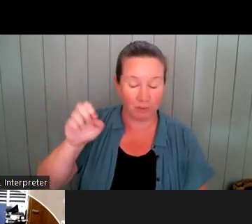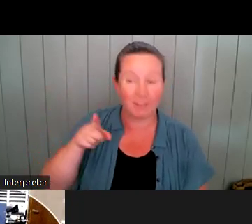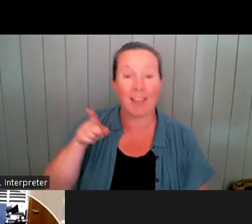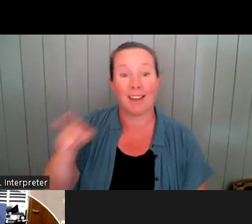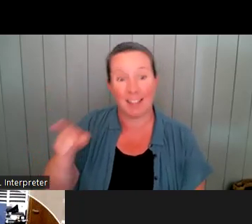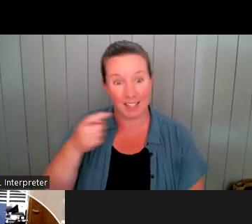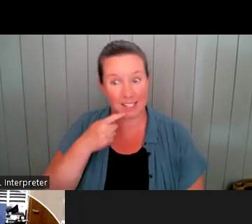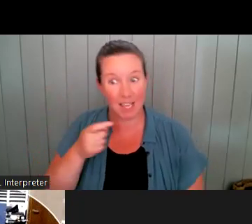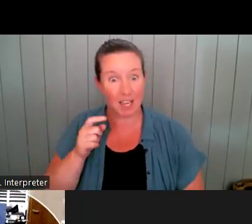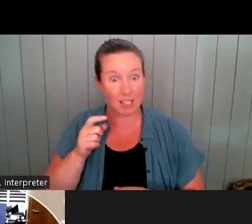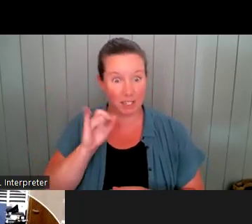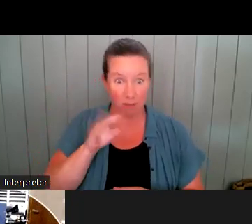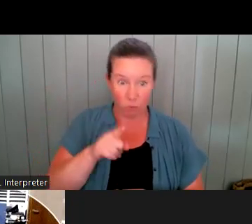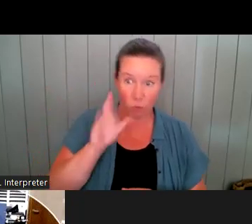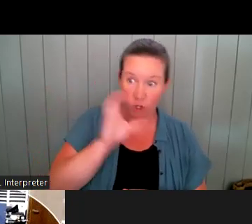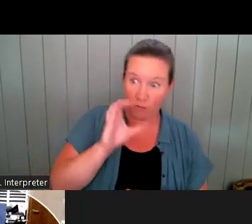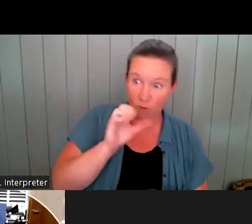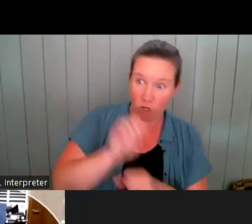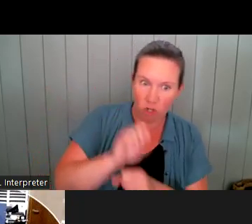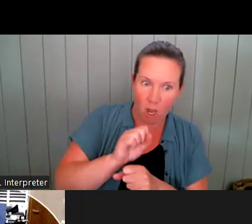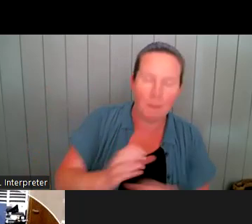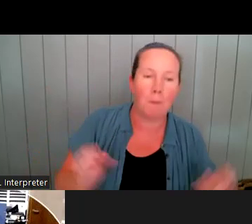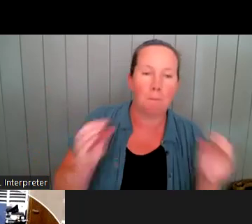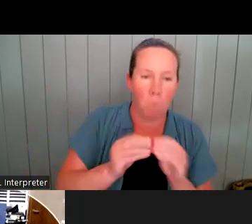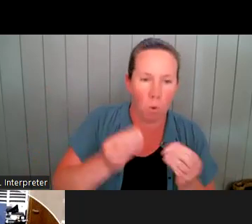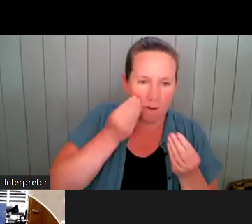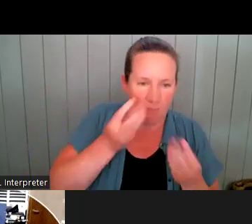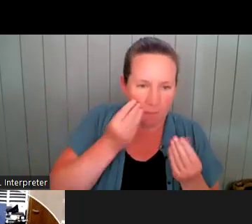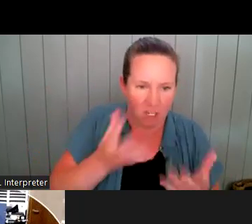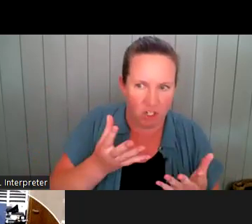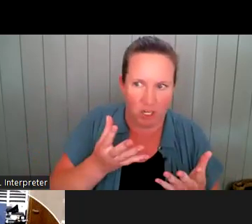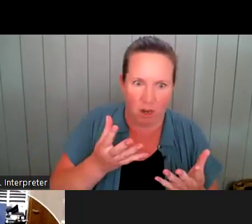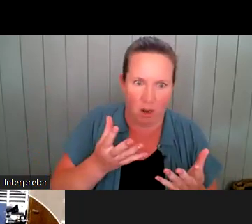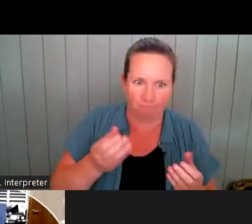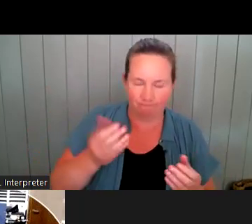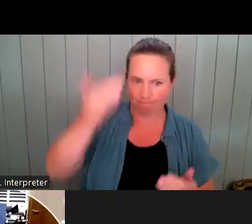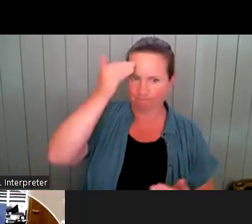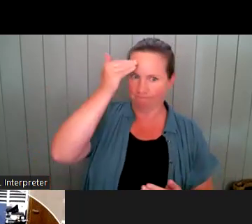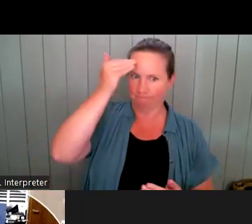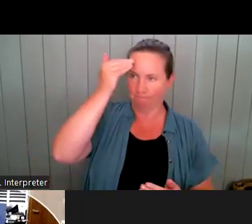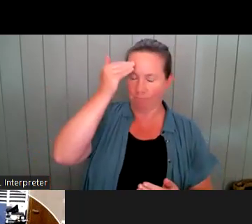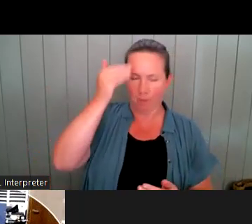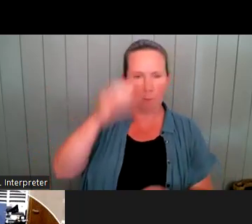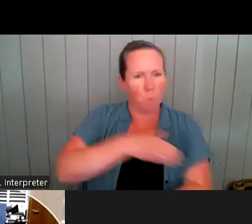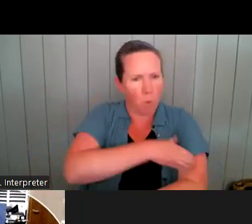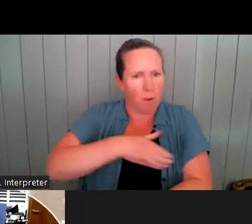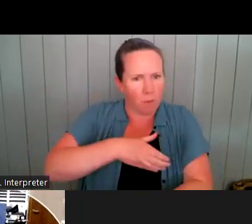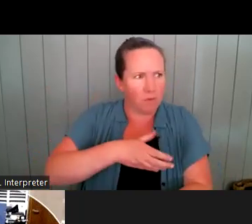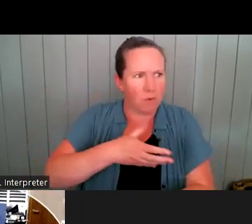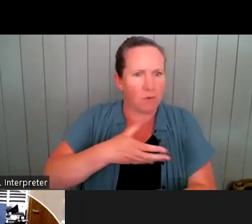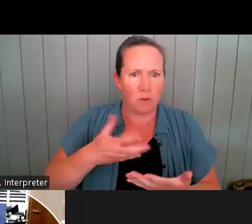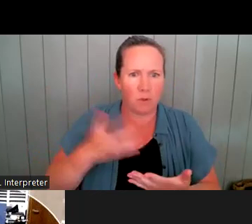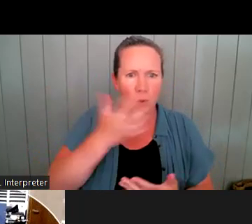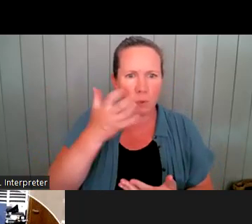powerful because they approach the job market self-aware,